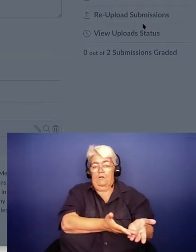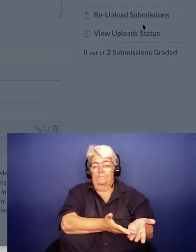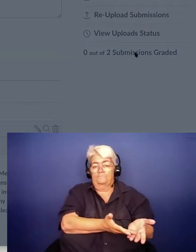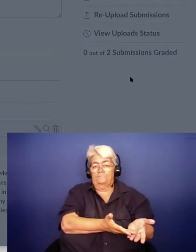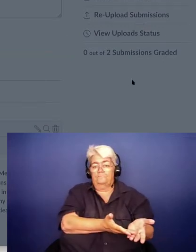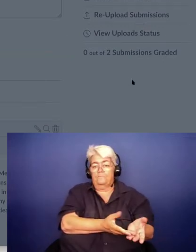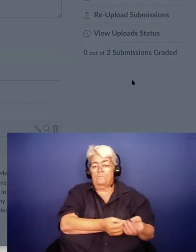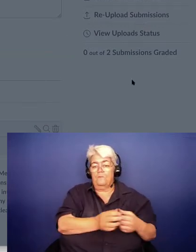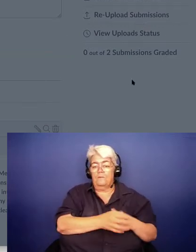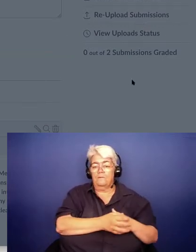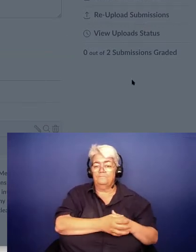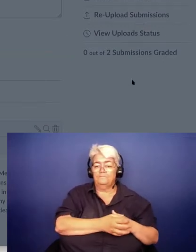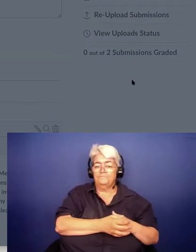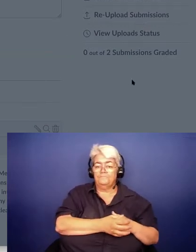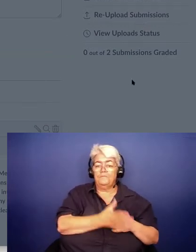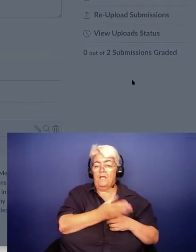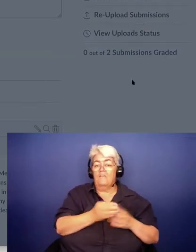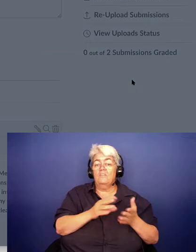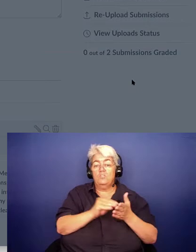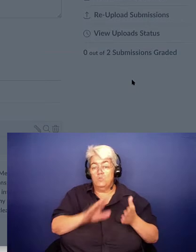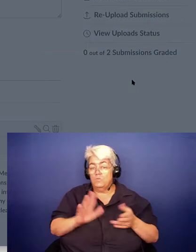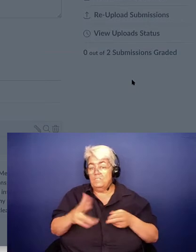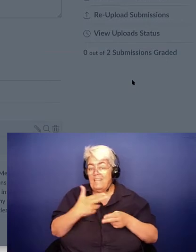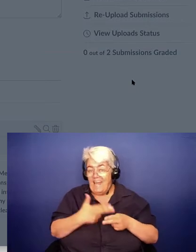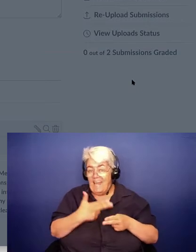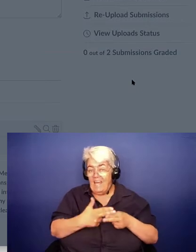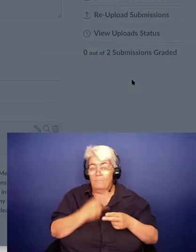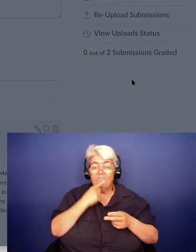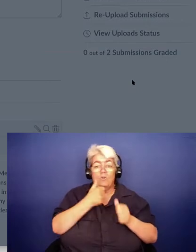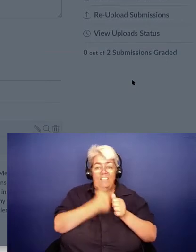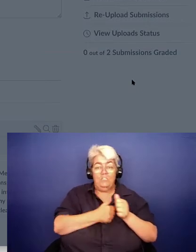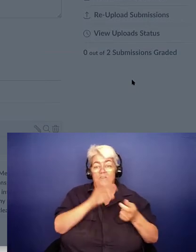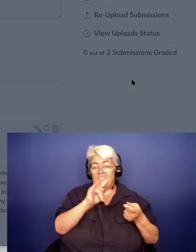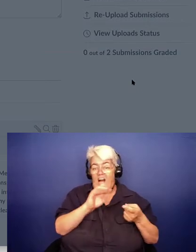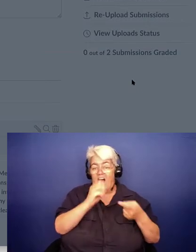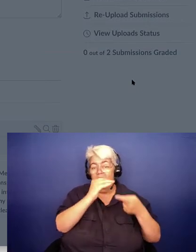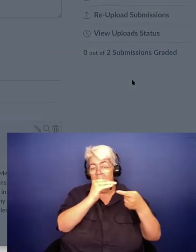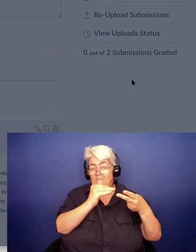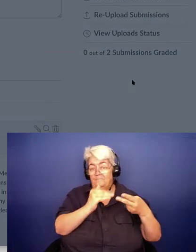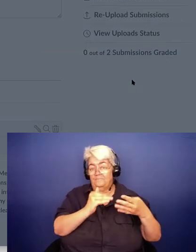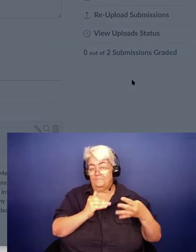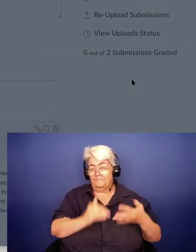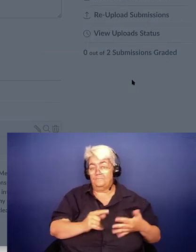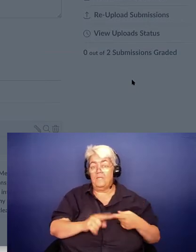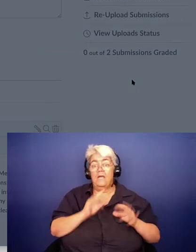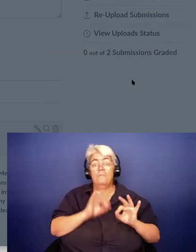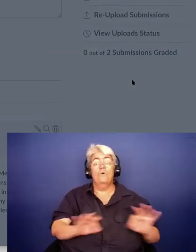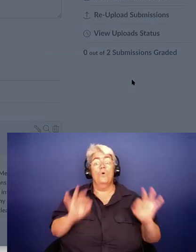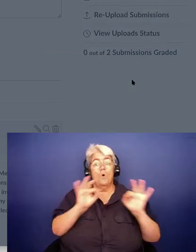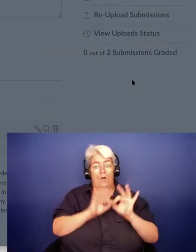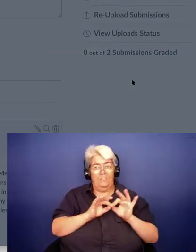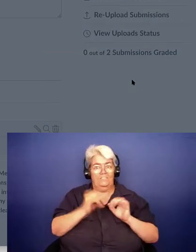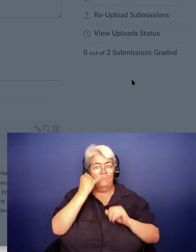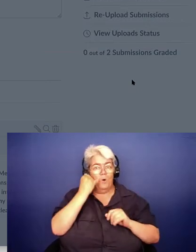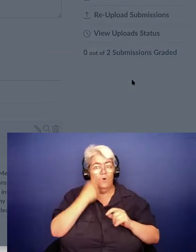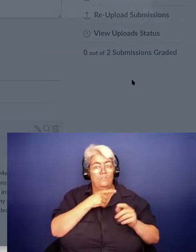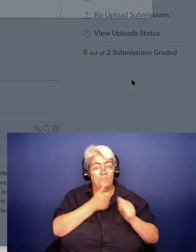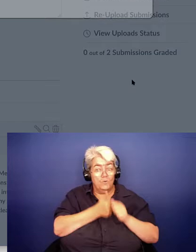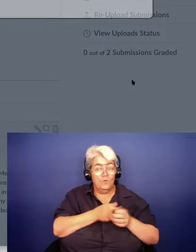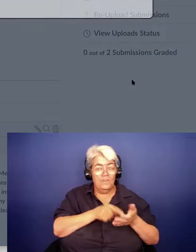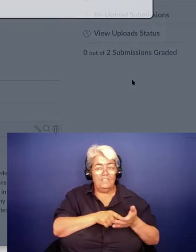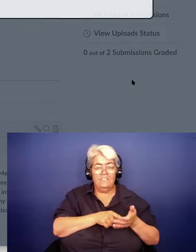correlating to submissions. They'll have the student's name on those files. Very important if you do this, that you